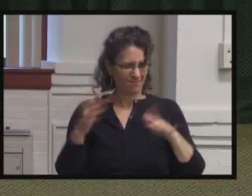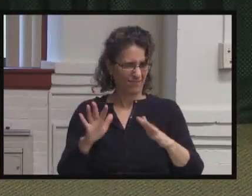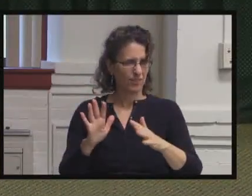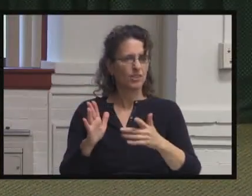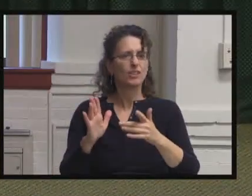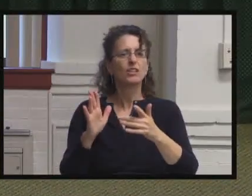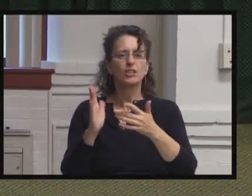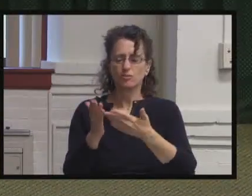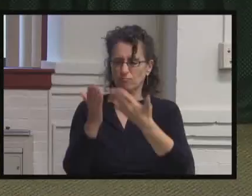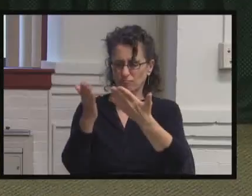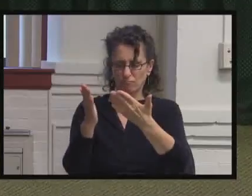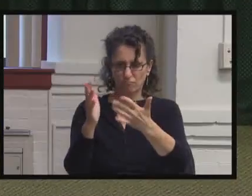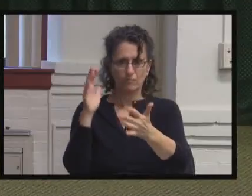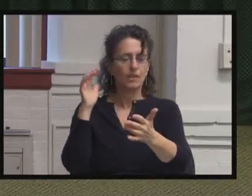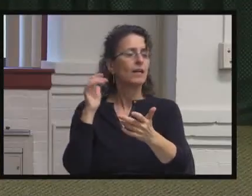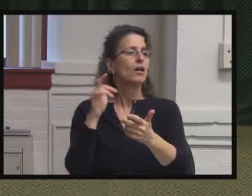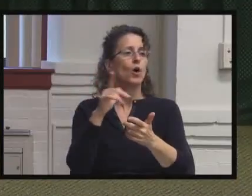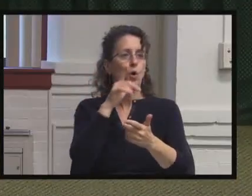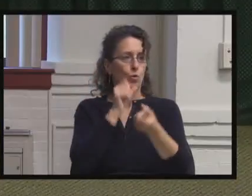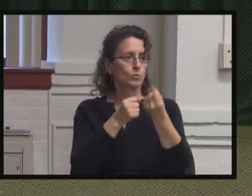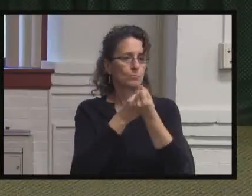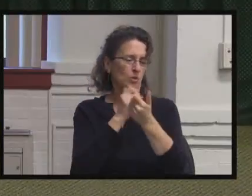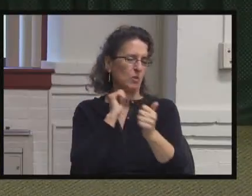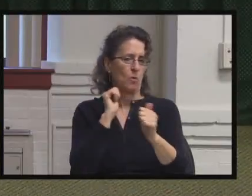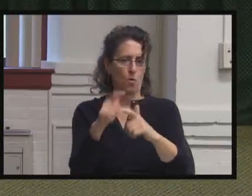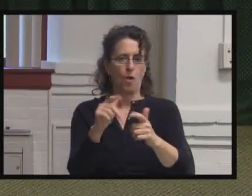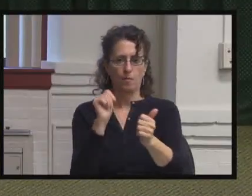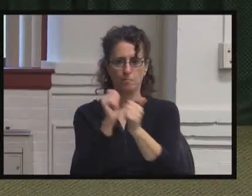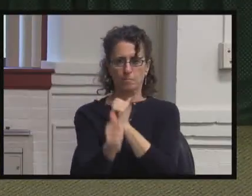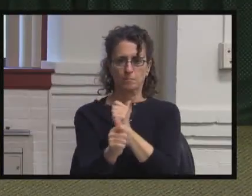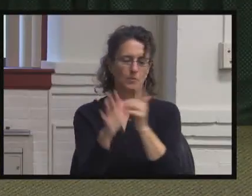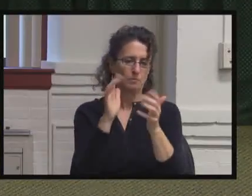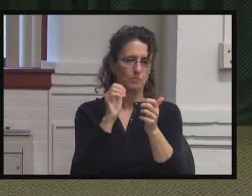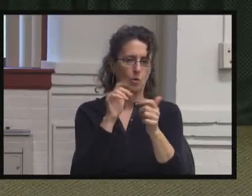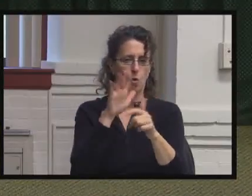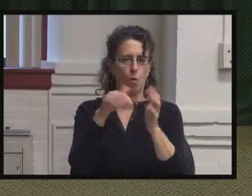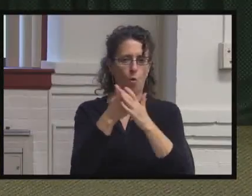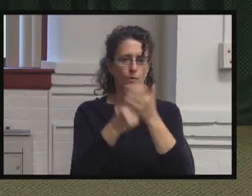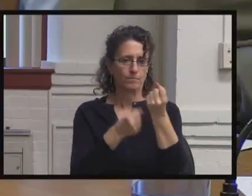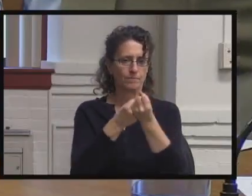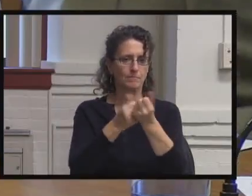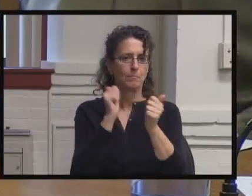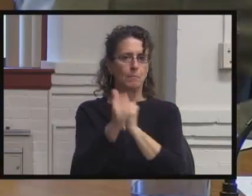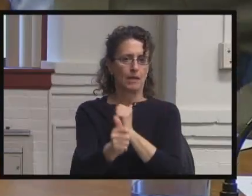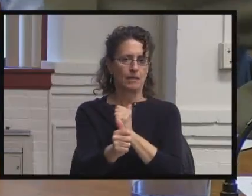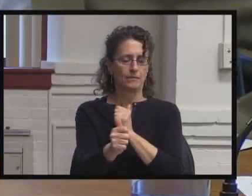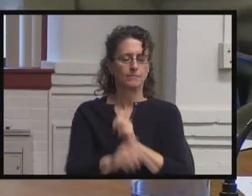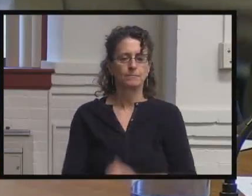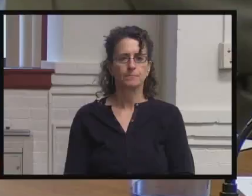discussion? Hearing none. All those in favor, please say aye. Aye. Aye. Any opposed or abstaining? That carries 4-0.